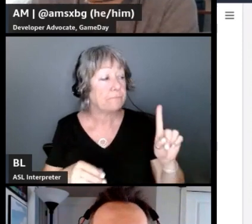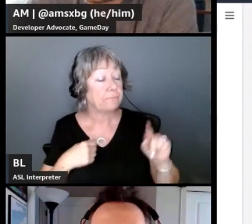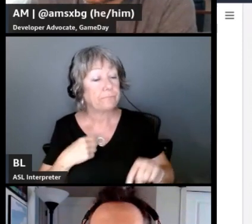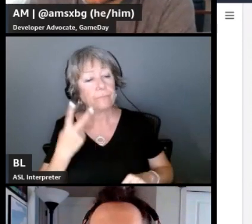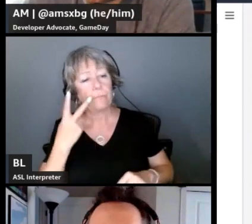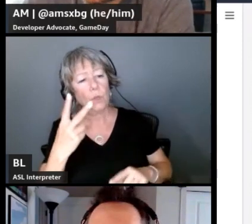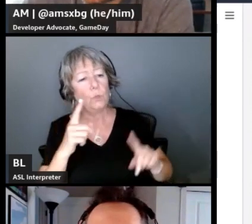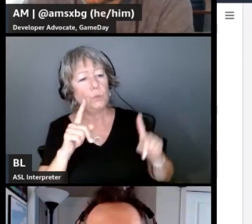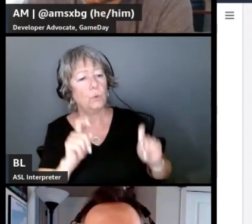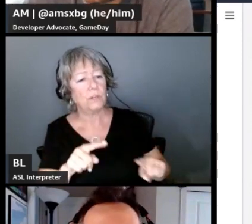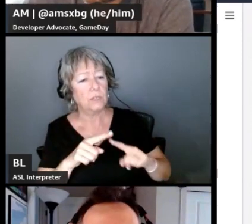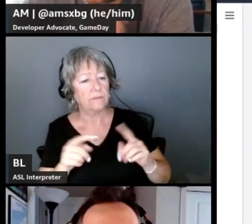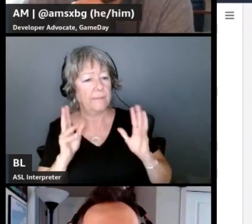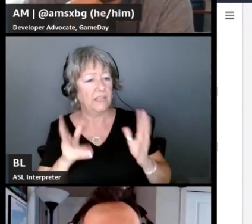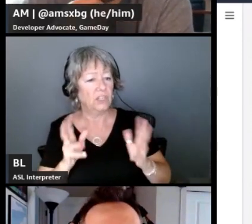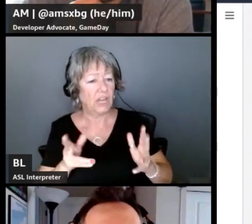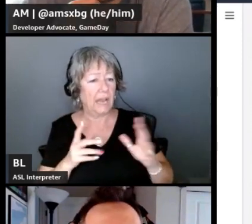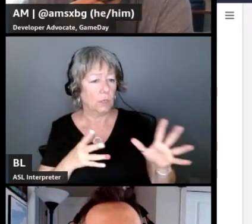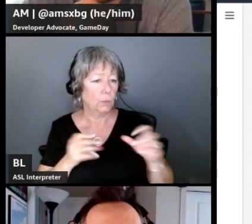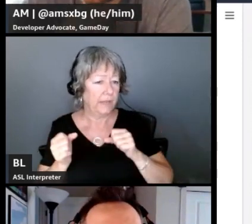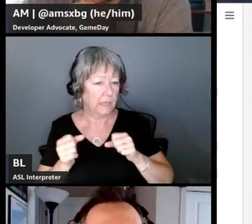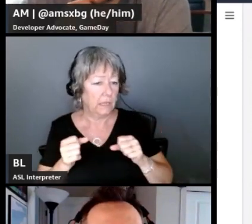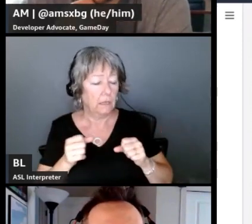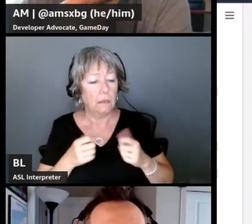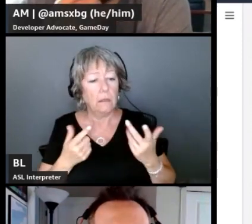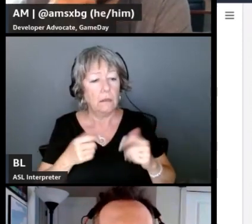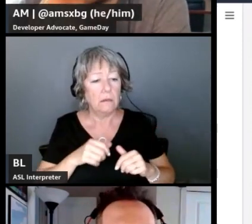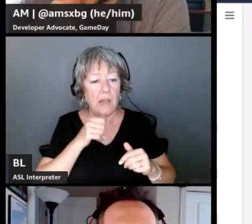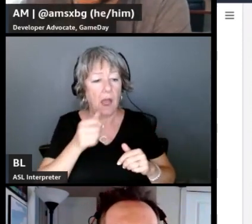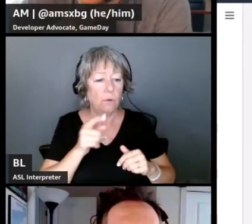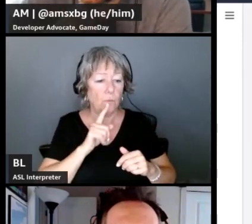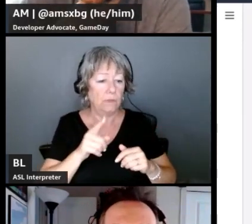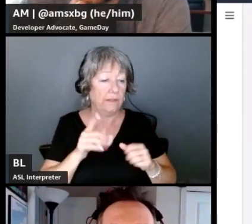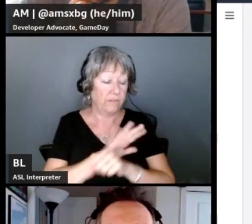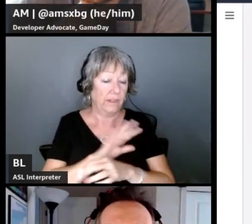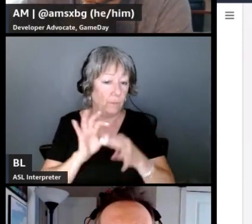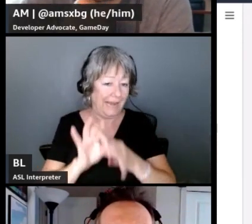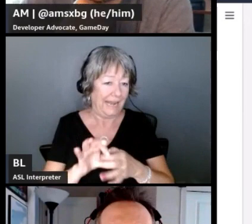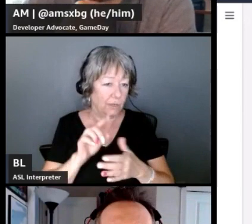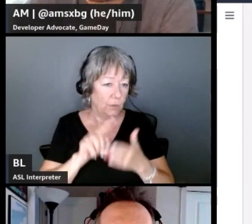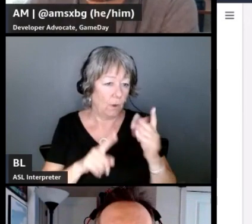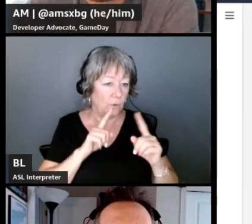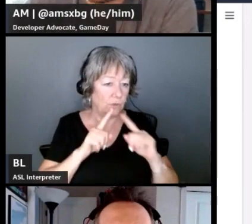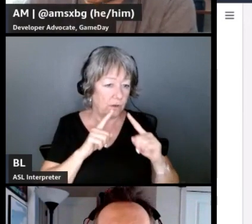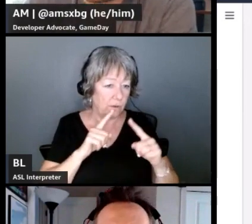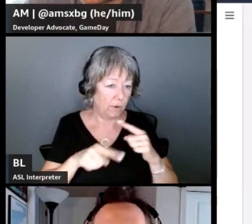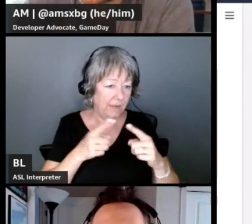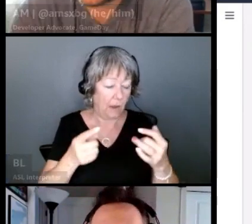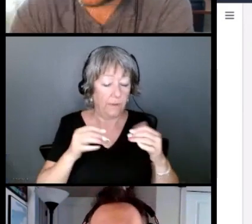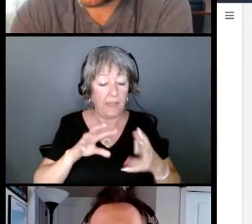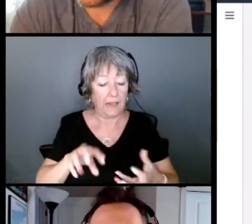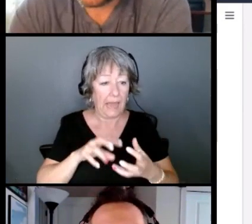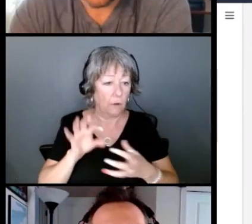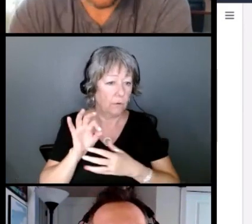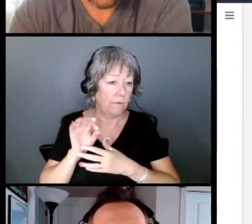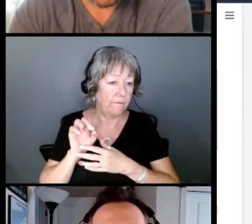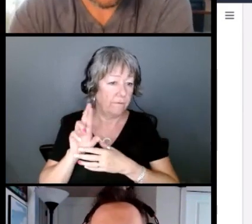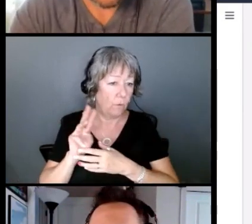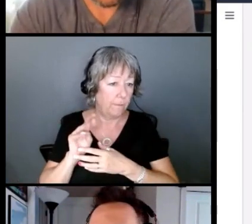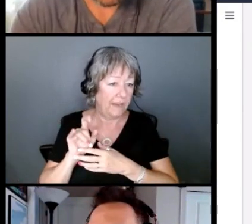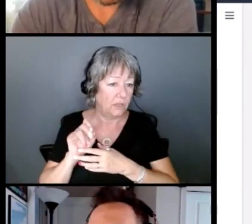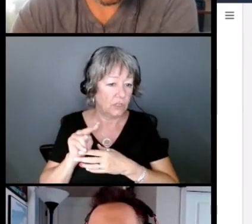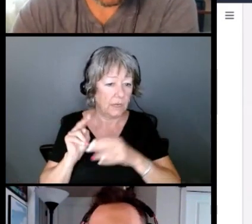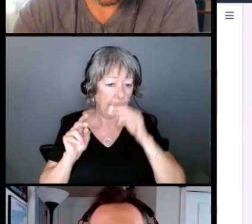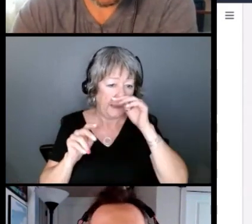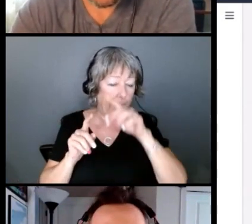really quickly. Not necessarily entirely related to what we're talking about right now in CloudFormation. One was an